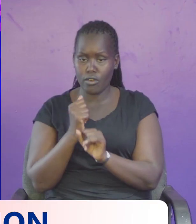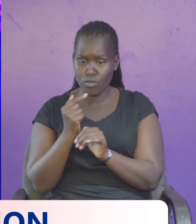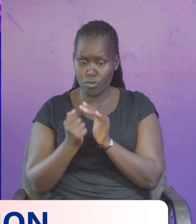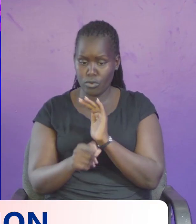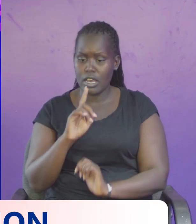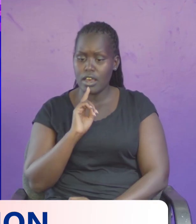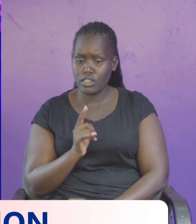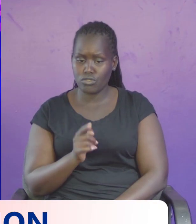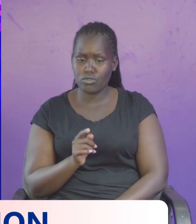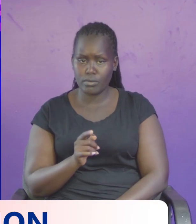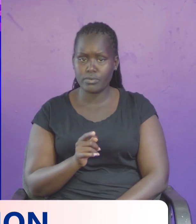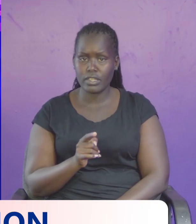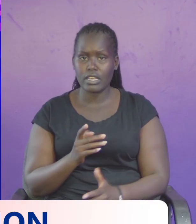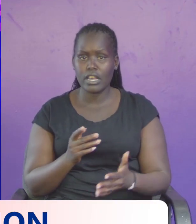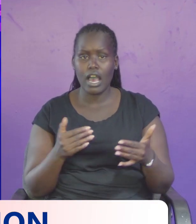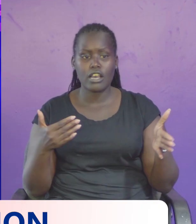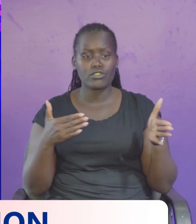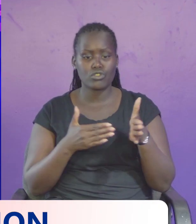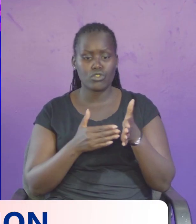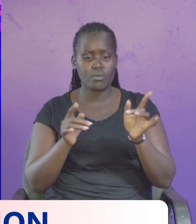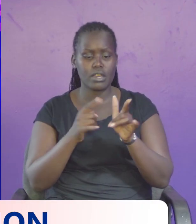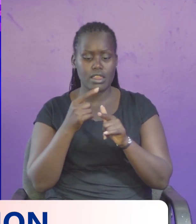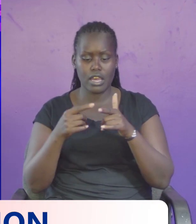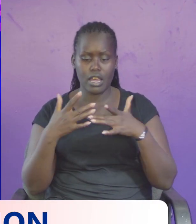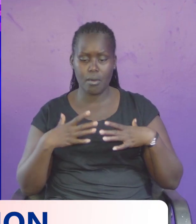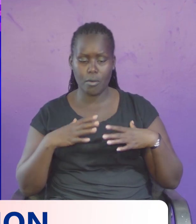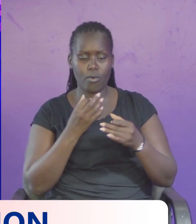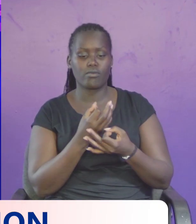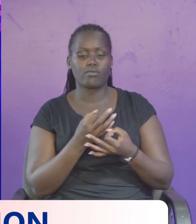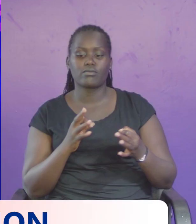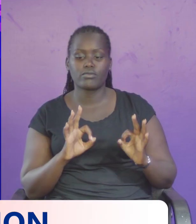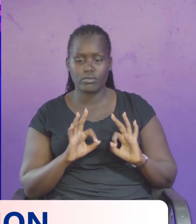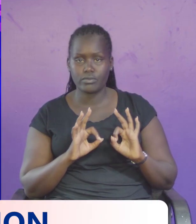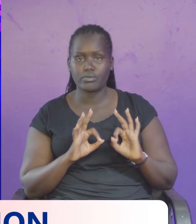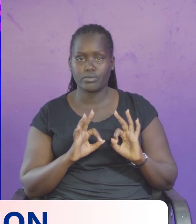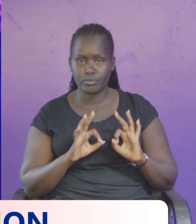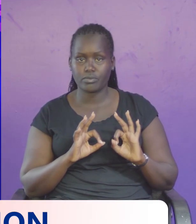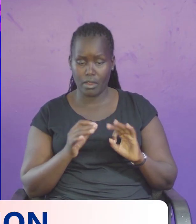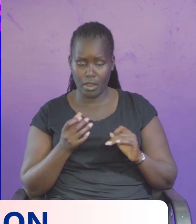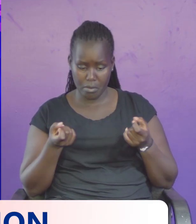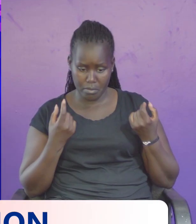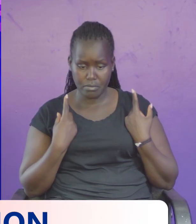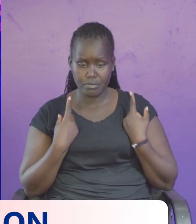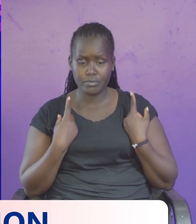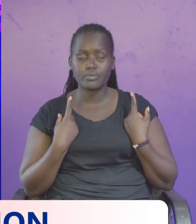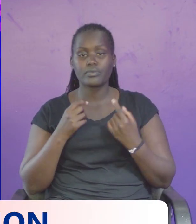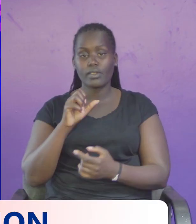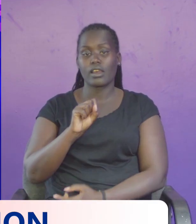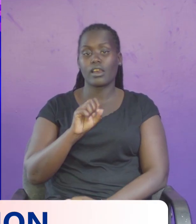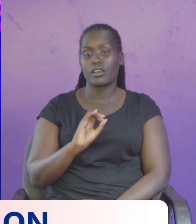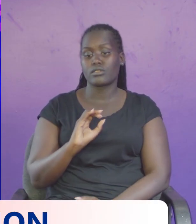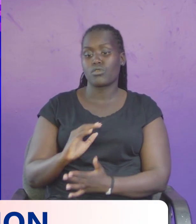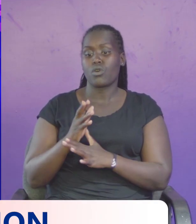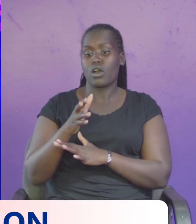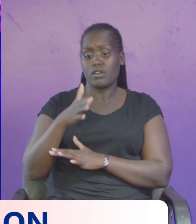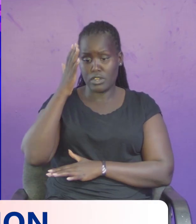these fetters are cut out, Yes. and then your people are free. You get it? Right. So after they had known